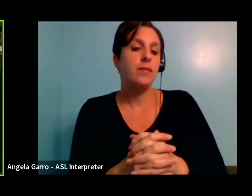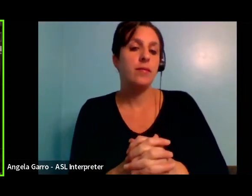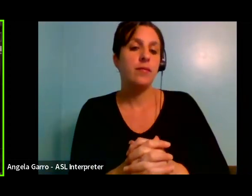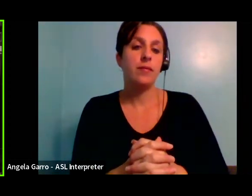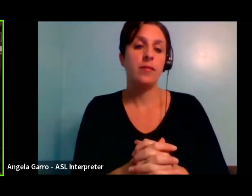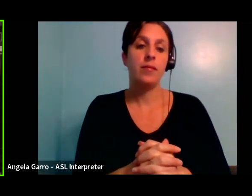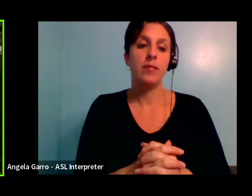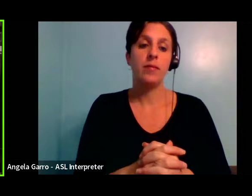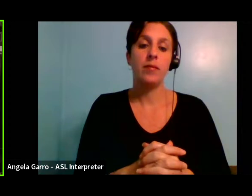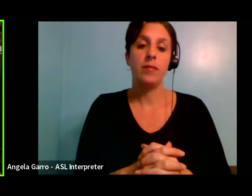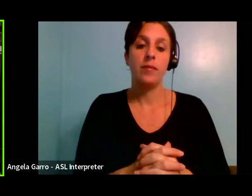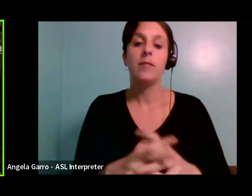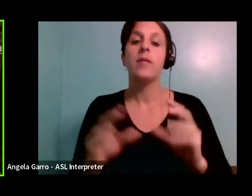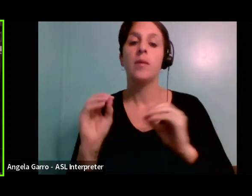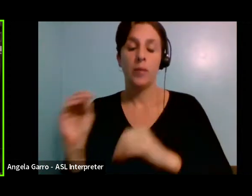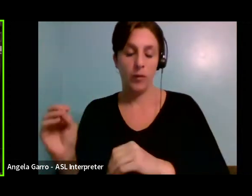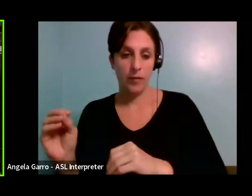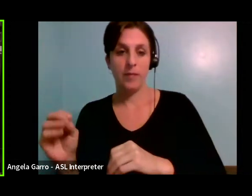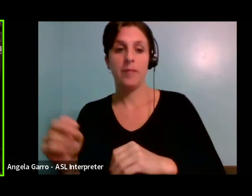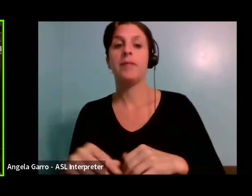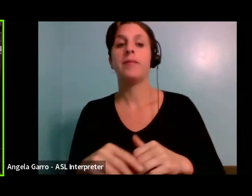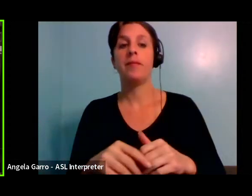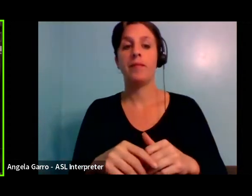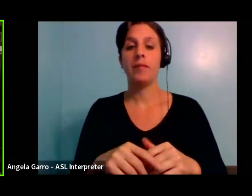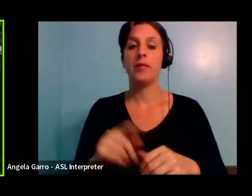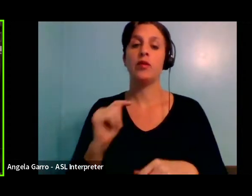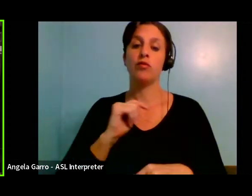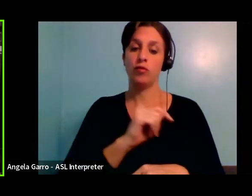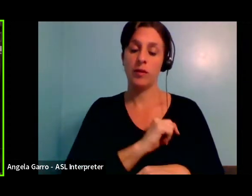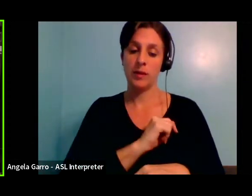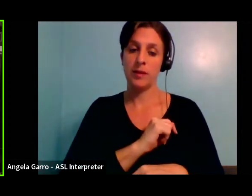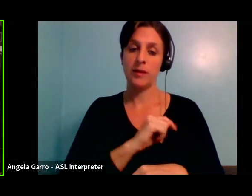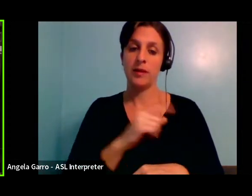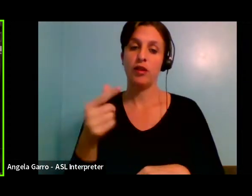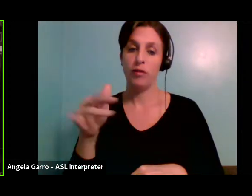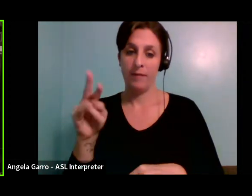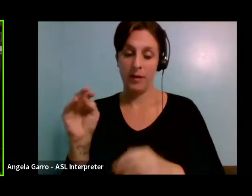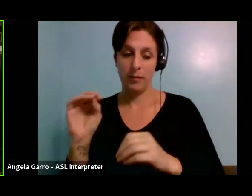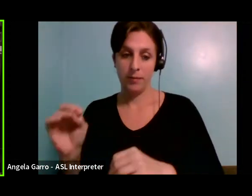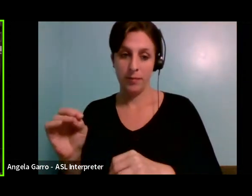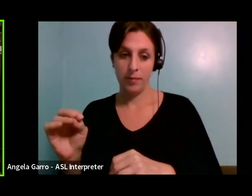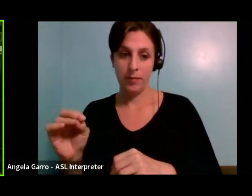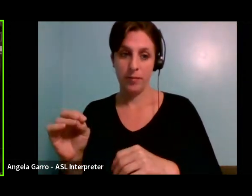So move. Thank you. Motion by trustee Griffin.